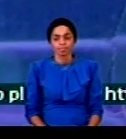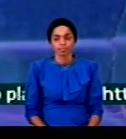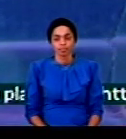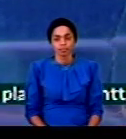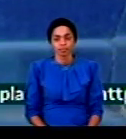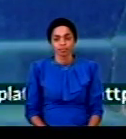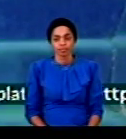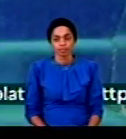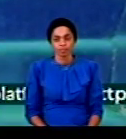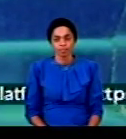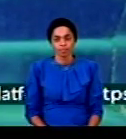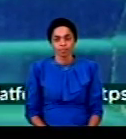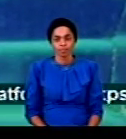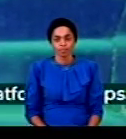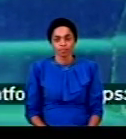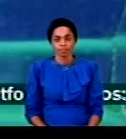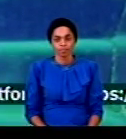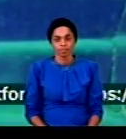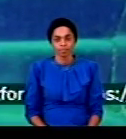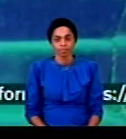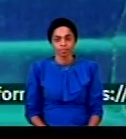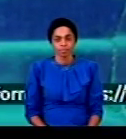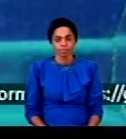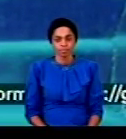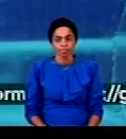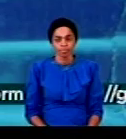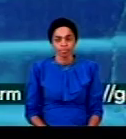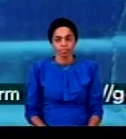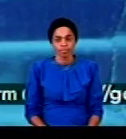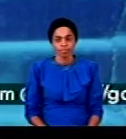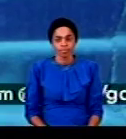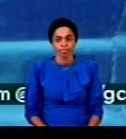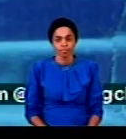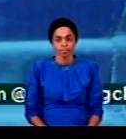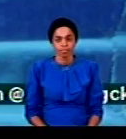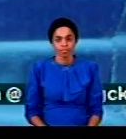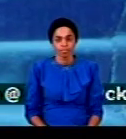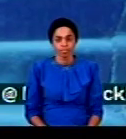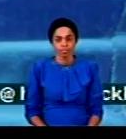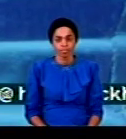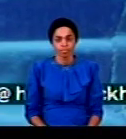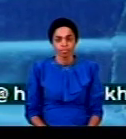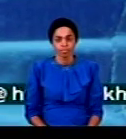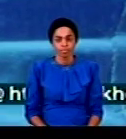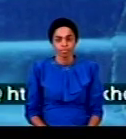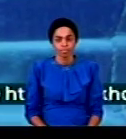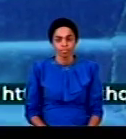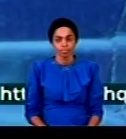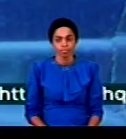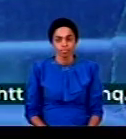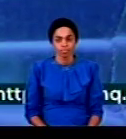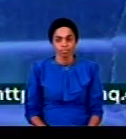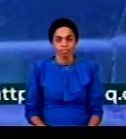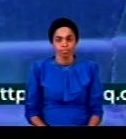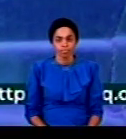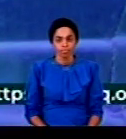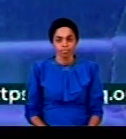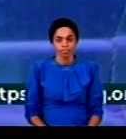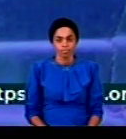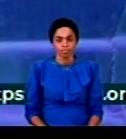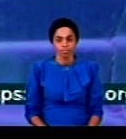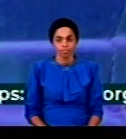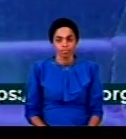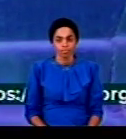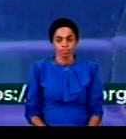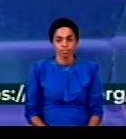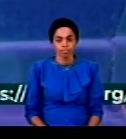washkin sunan Yesu 2000 daidai nayi shiki so wannan shiki wata takwas